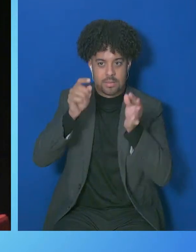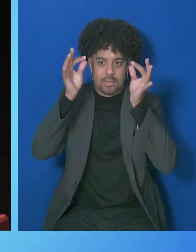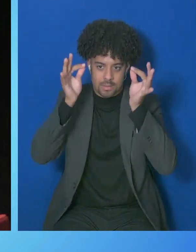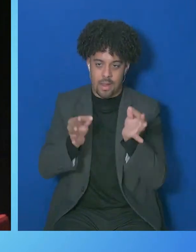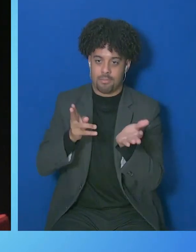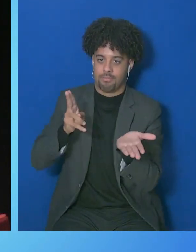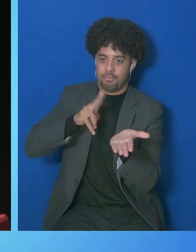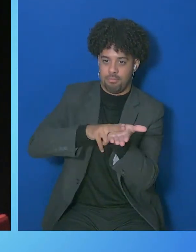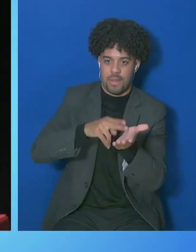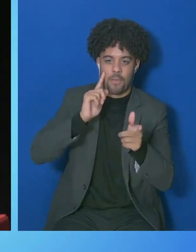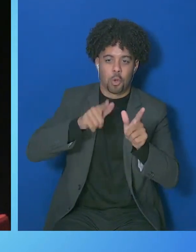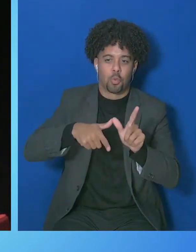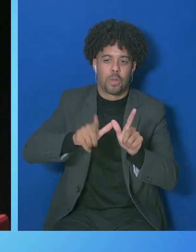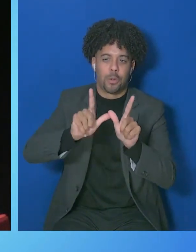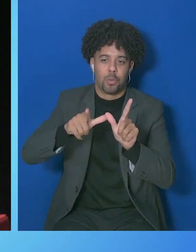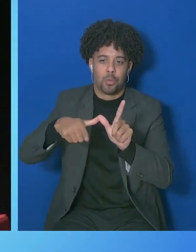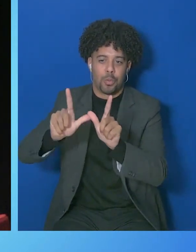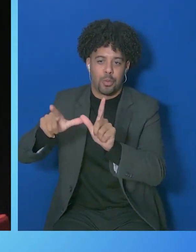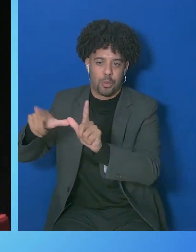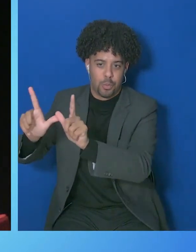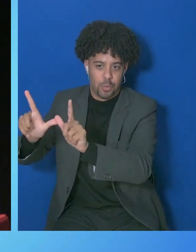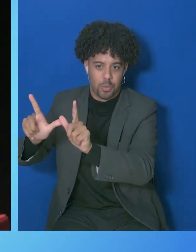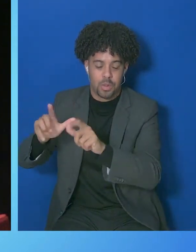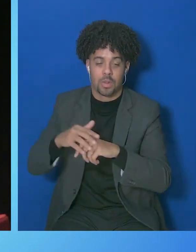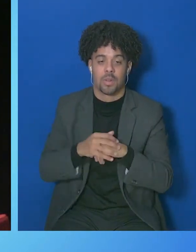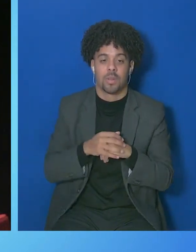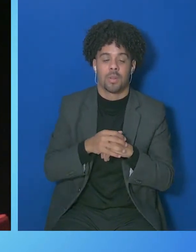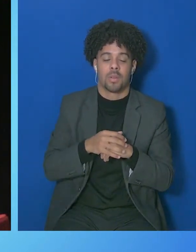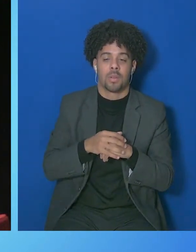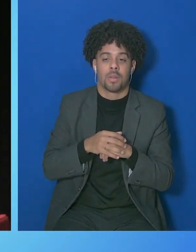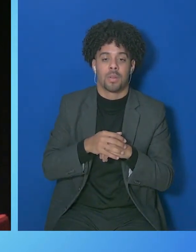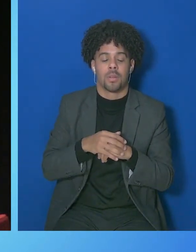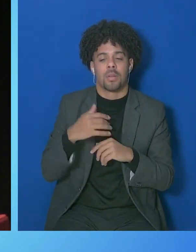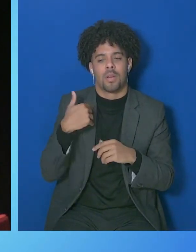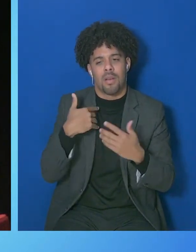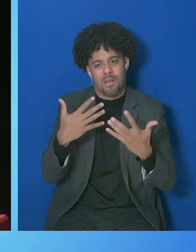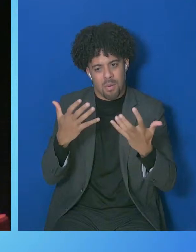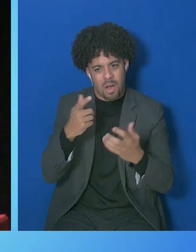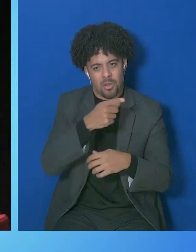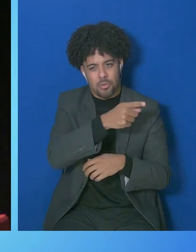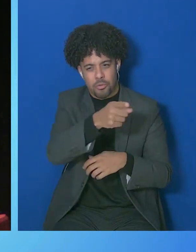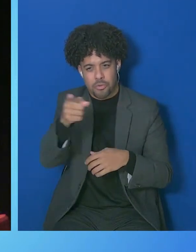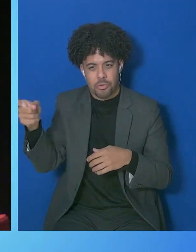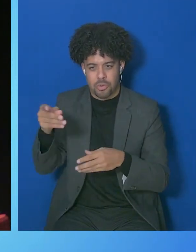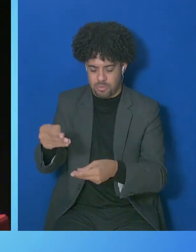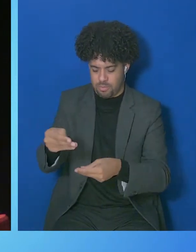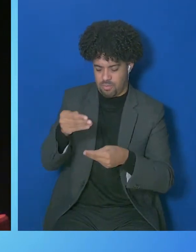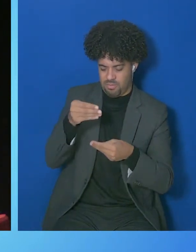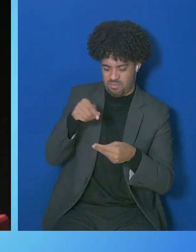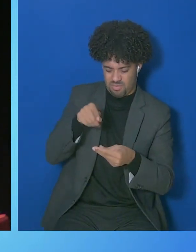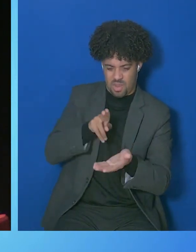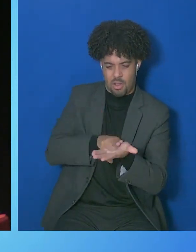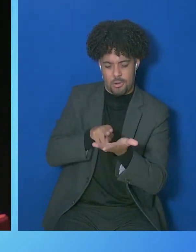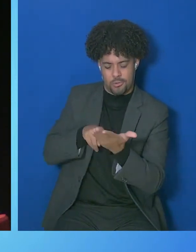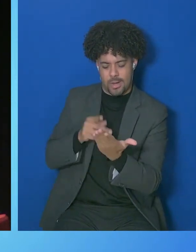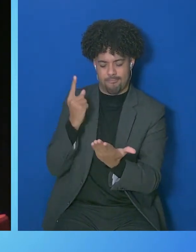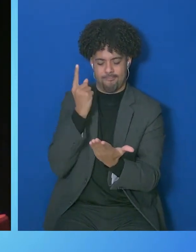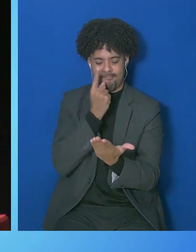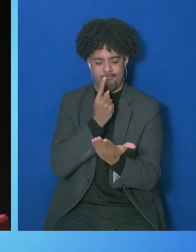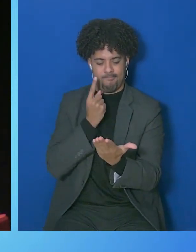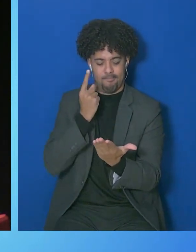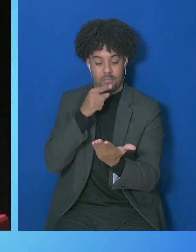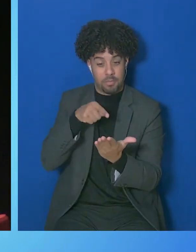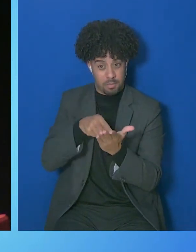I am asking that you seriously consider their knowledge, their expertise, their